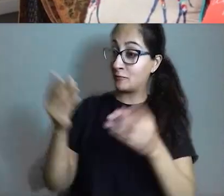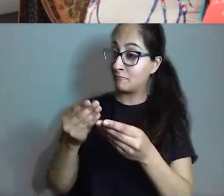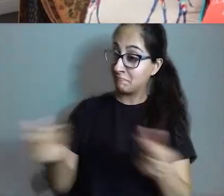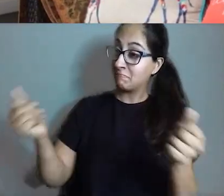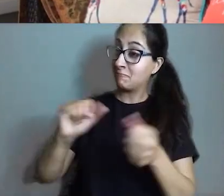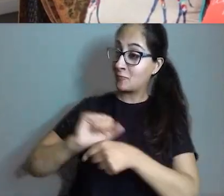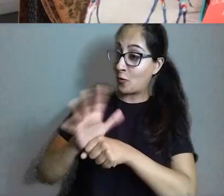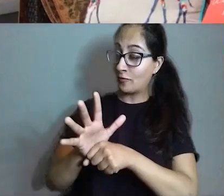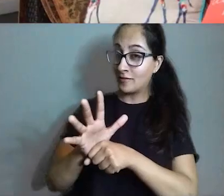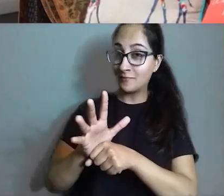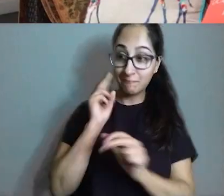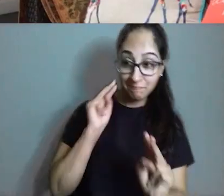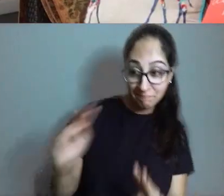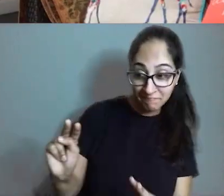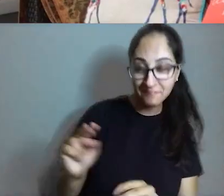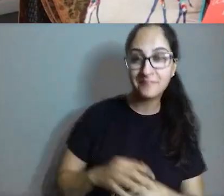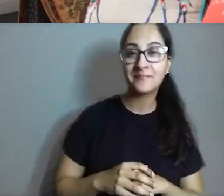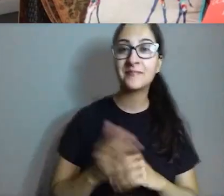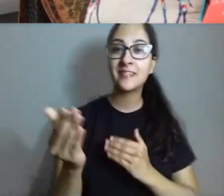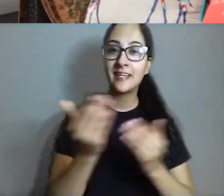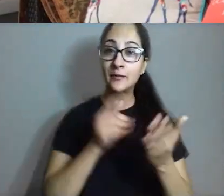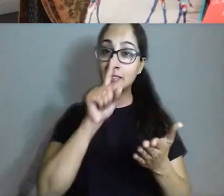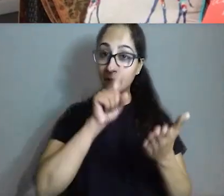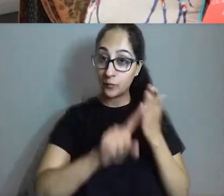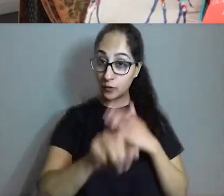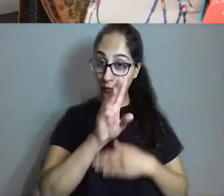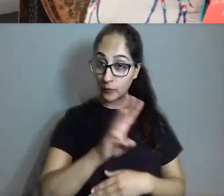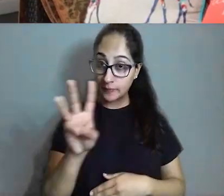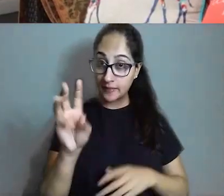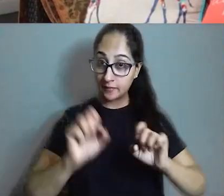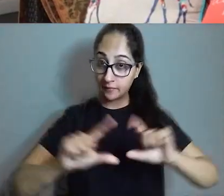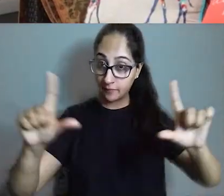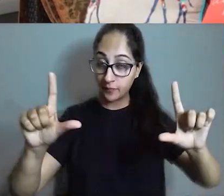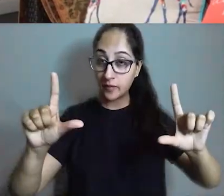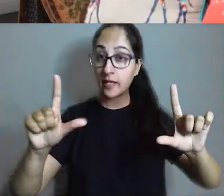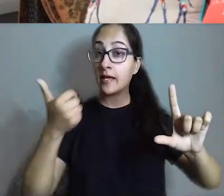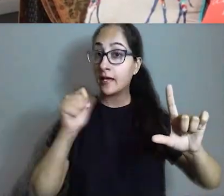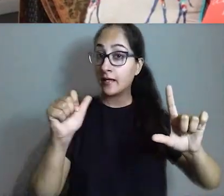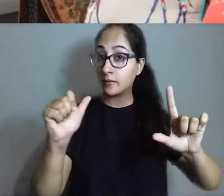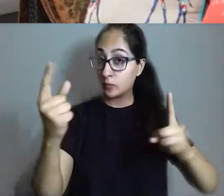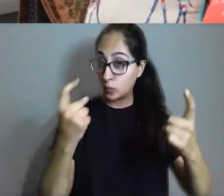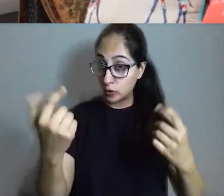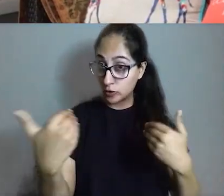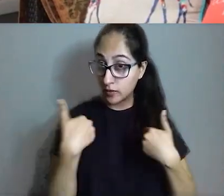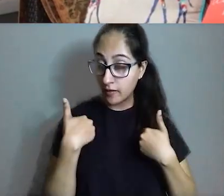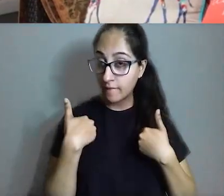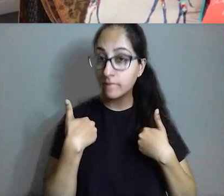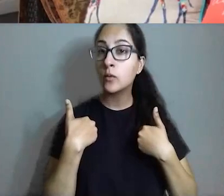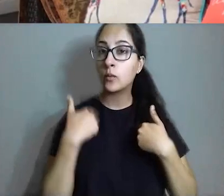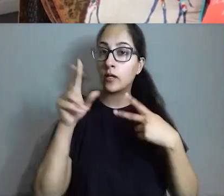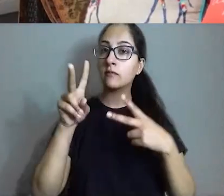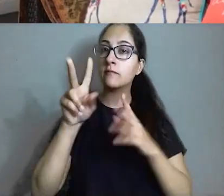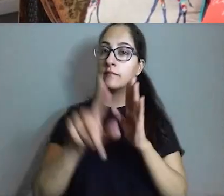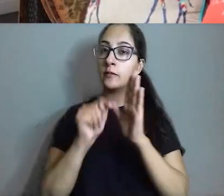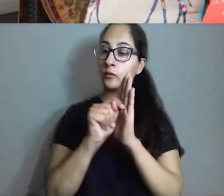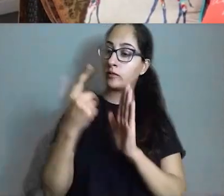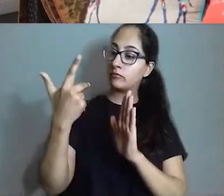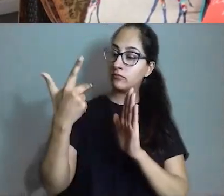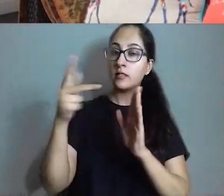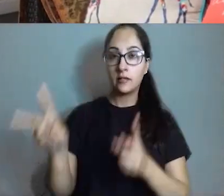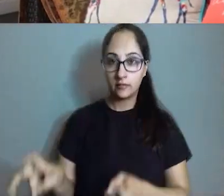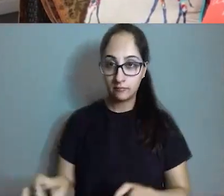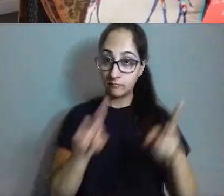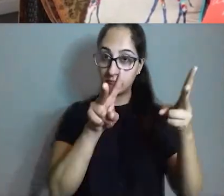New Zealand, in which case, congratulations, the world could learn a lot from you. So please visit iicanada.org and submit a video